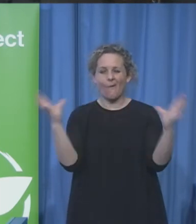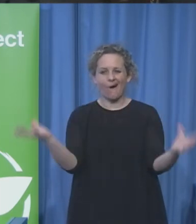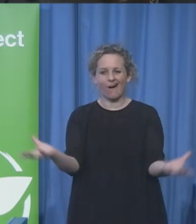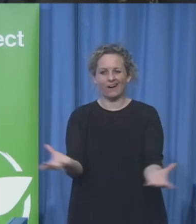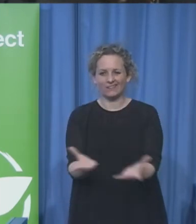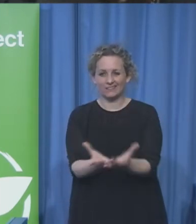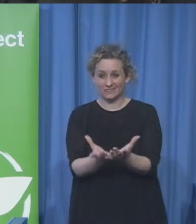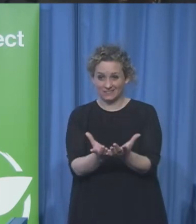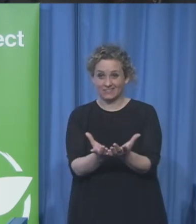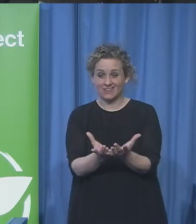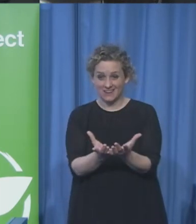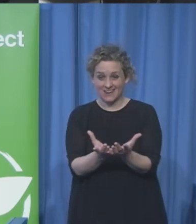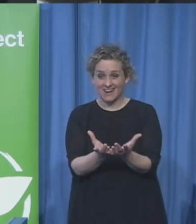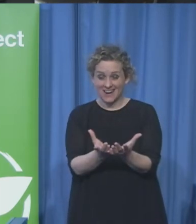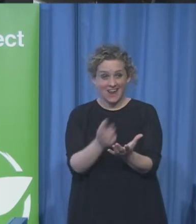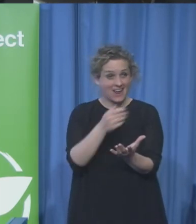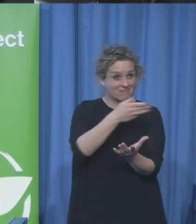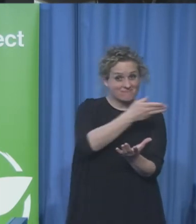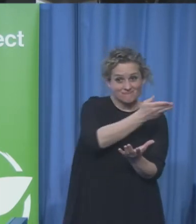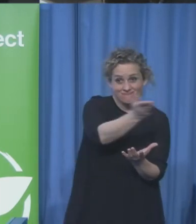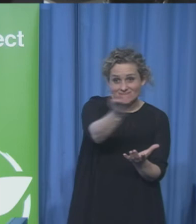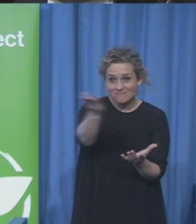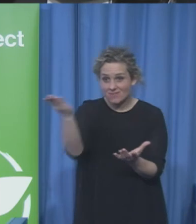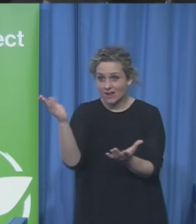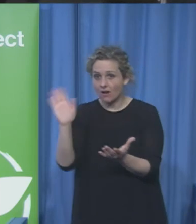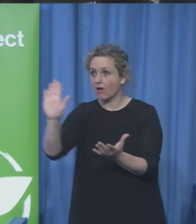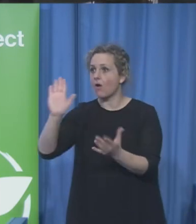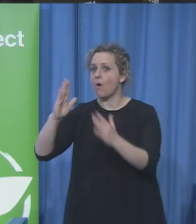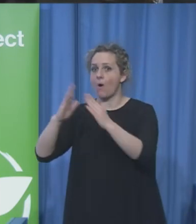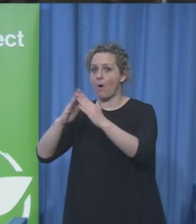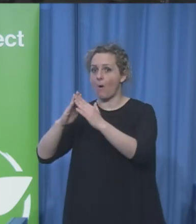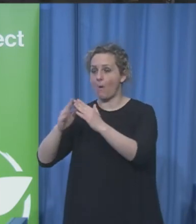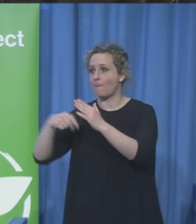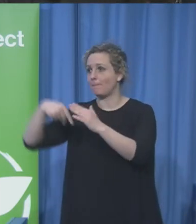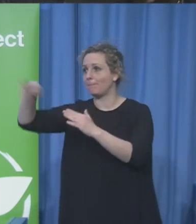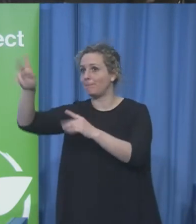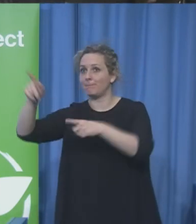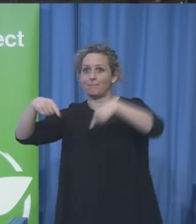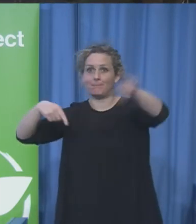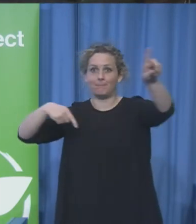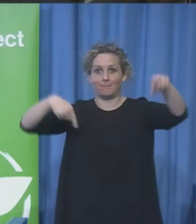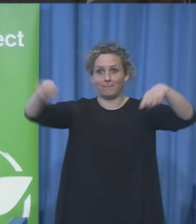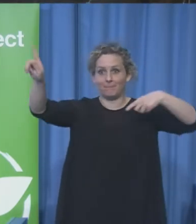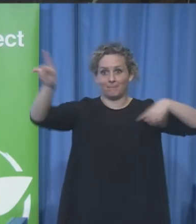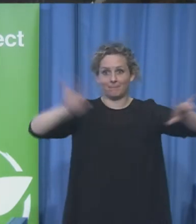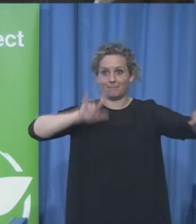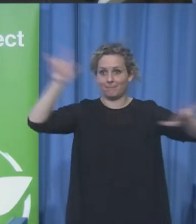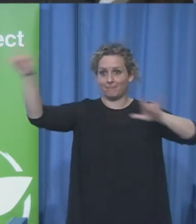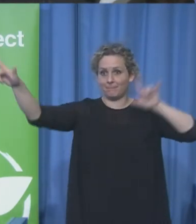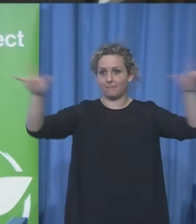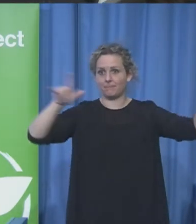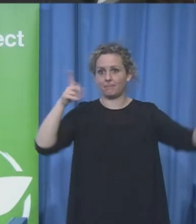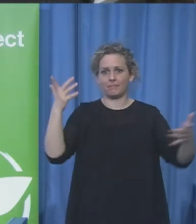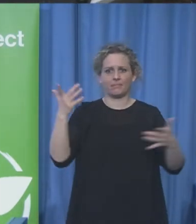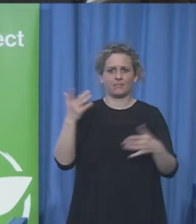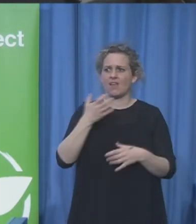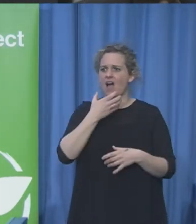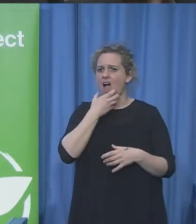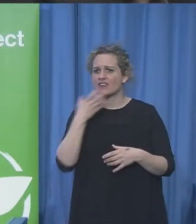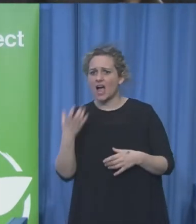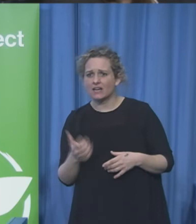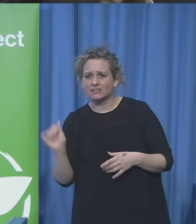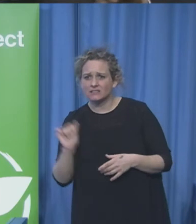must return to his or her home, whether it's in Afghanistan or Vietnam or Bangladesh or in the